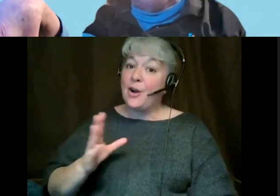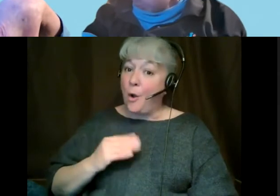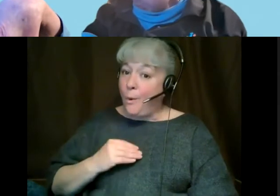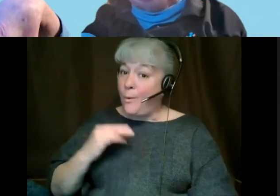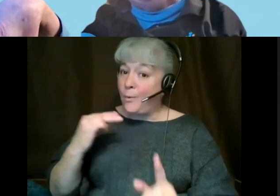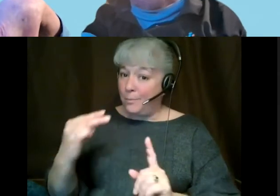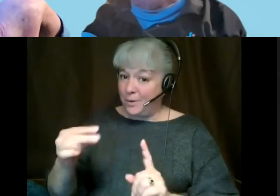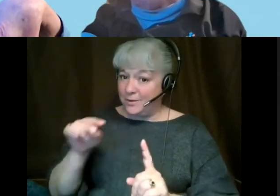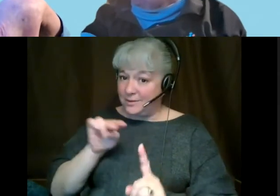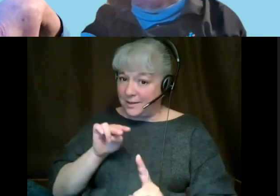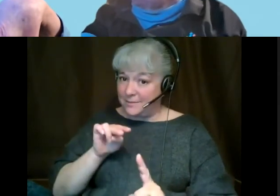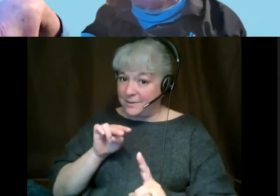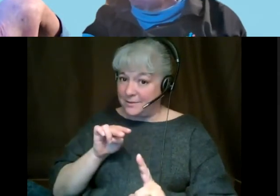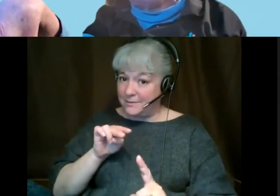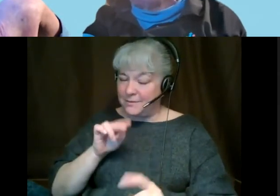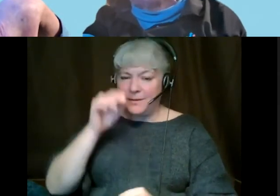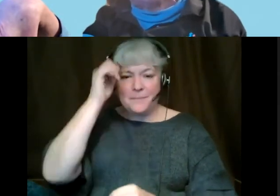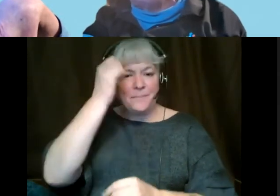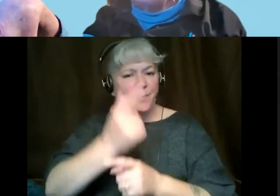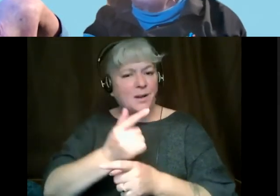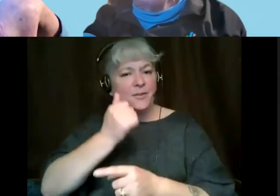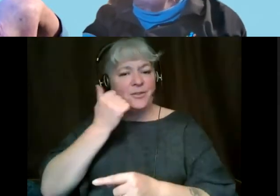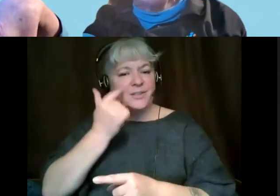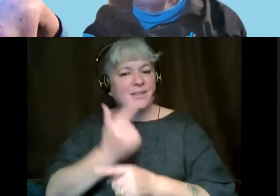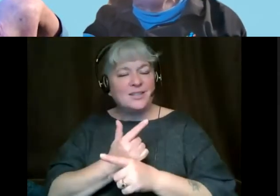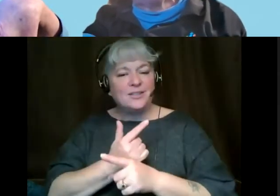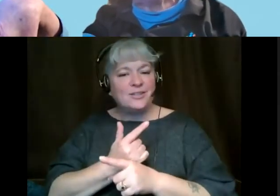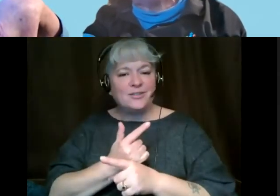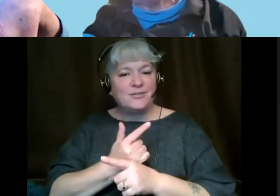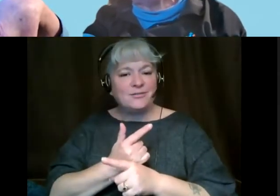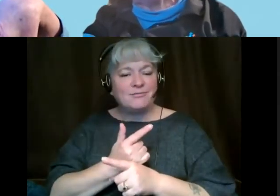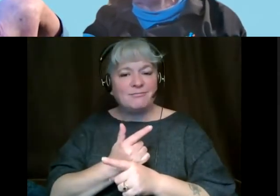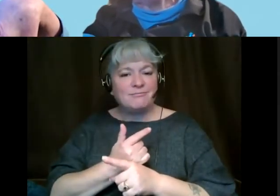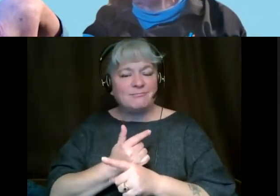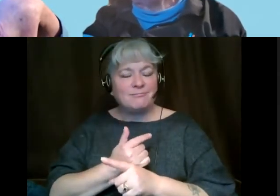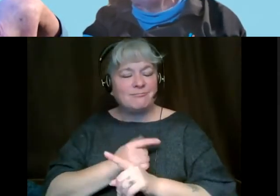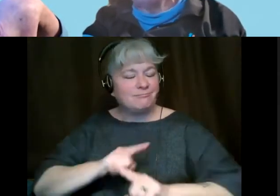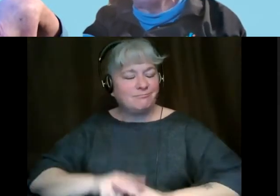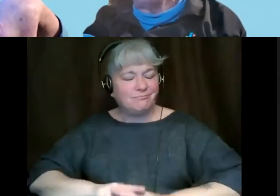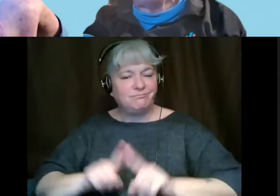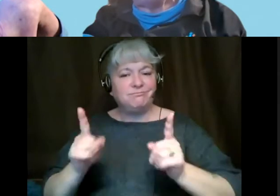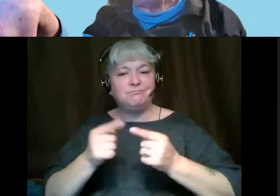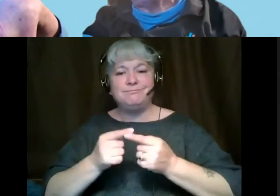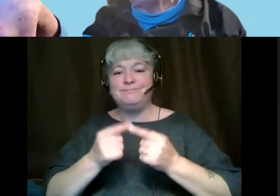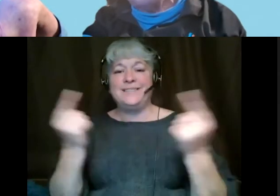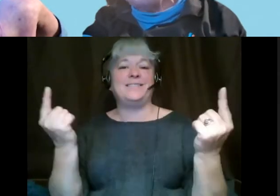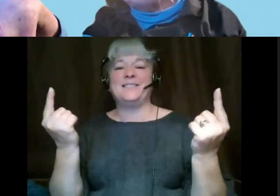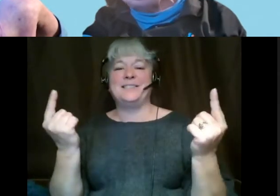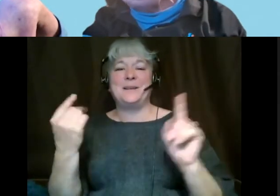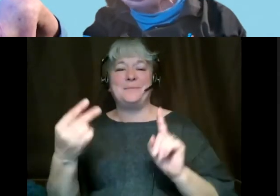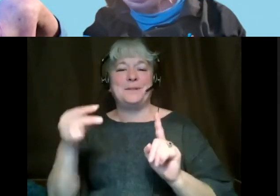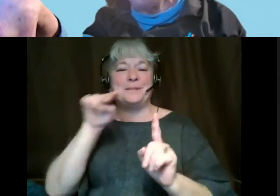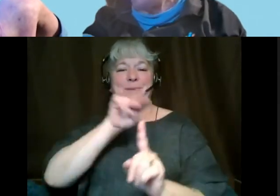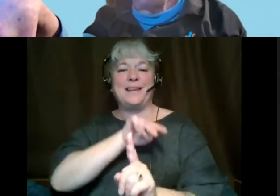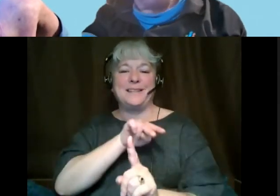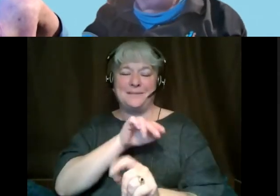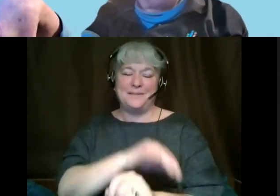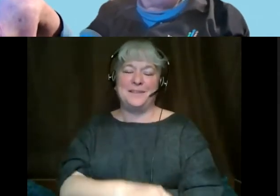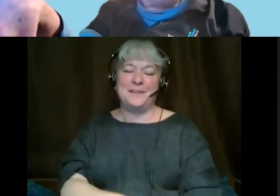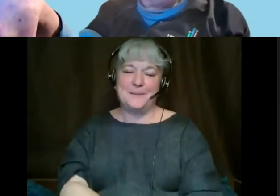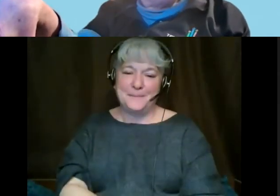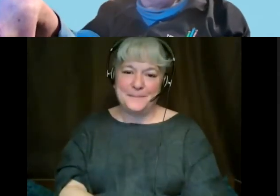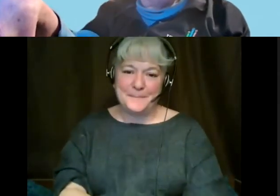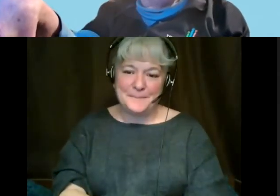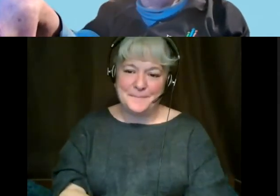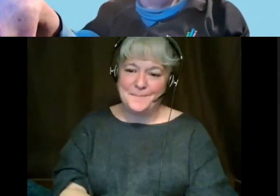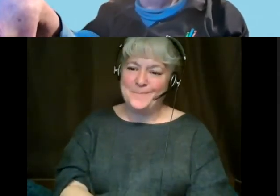perspective, my brother and sister had a totally different perspective. How